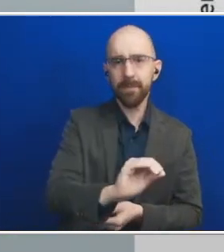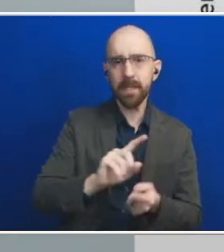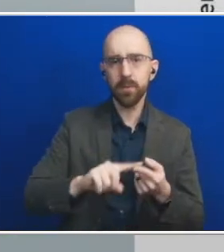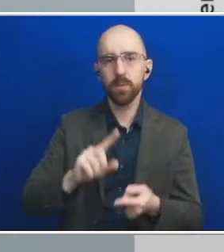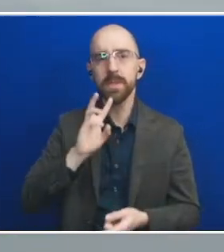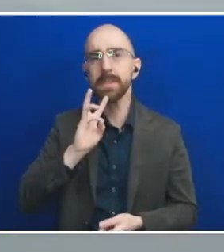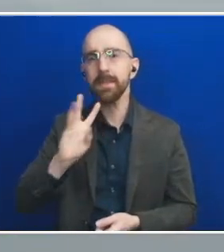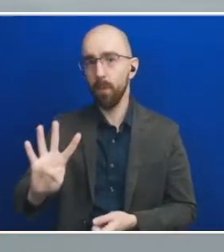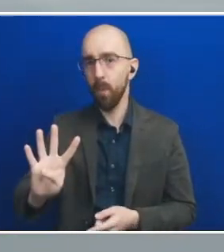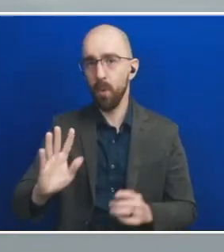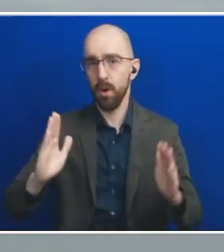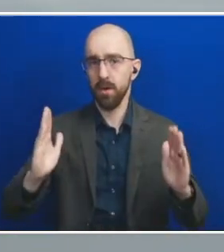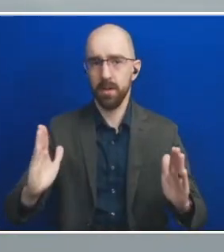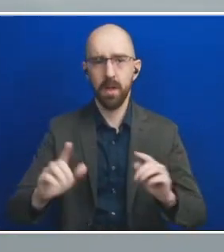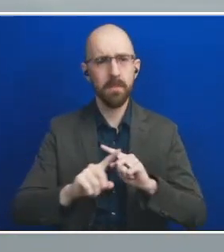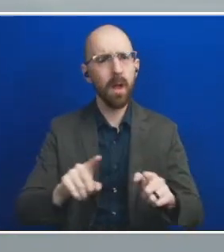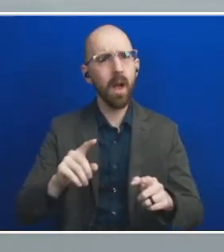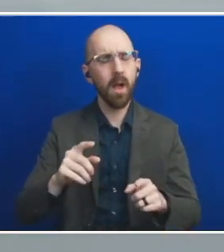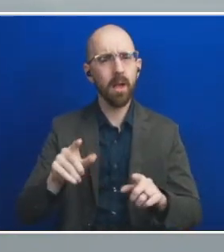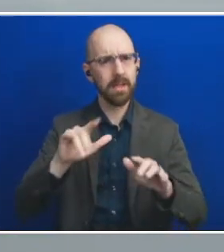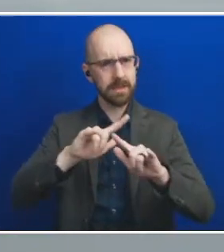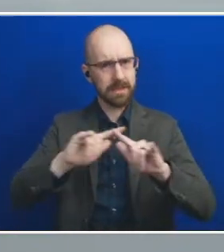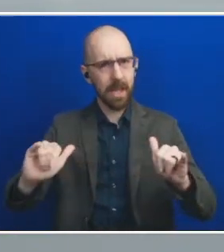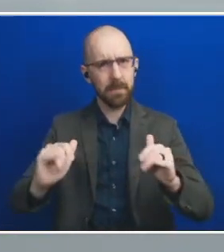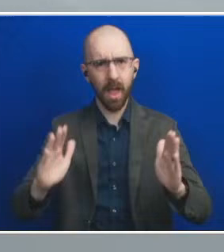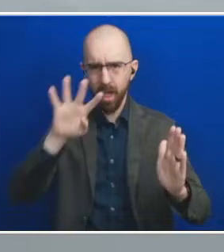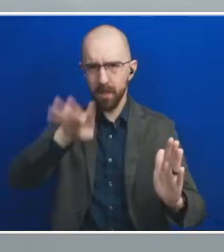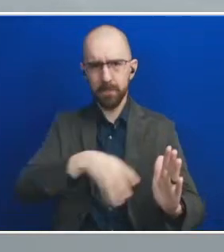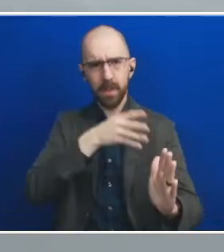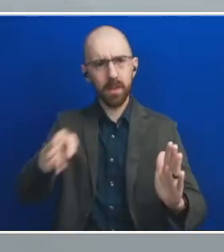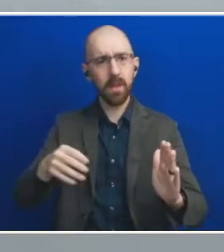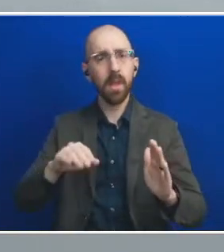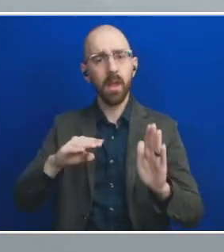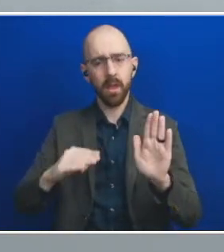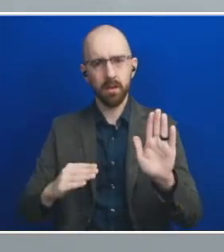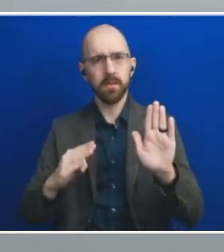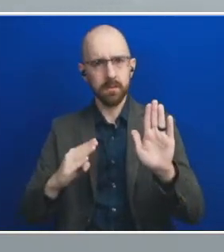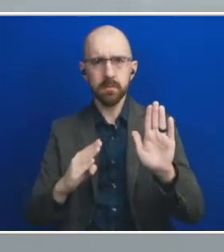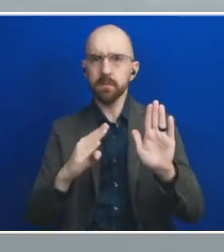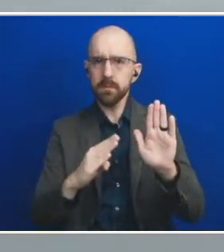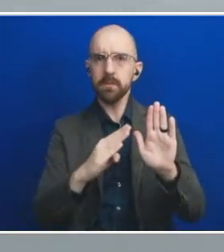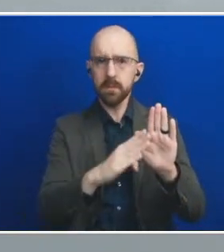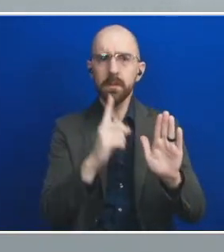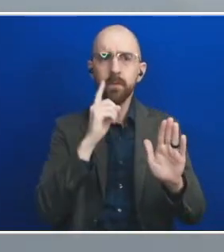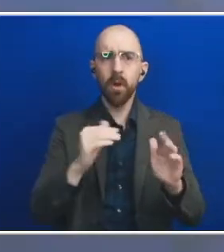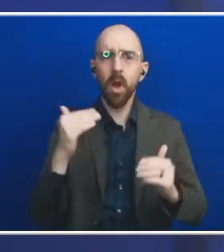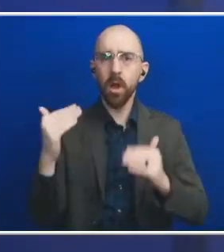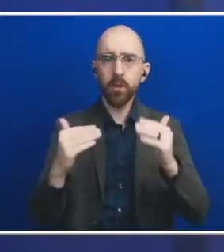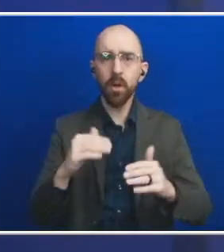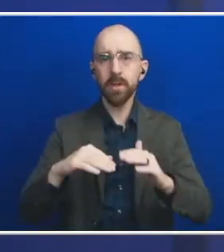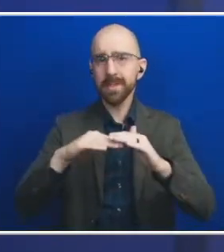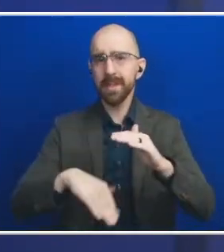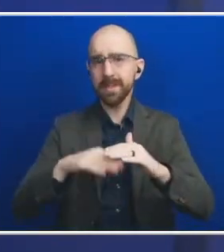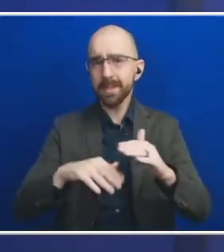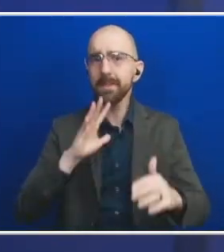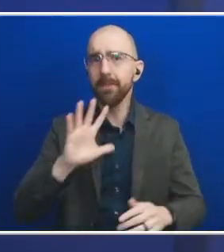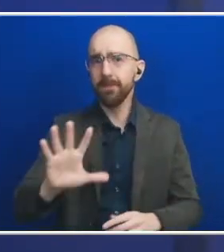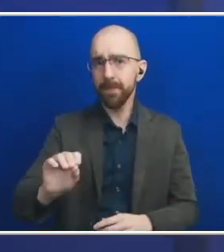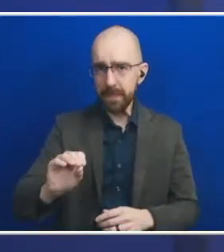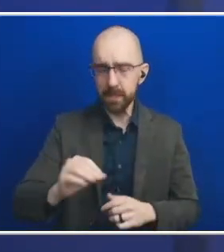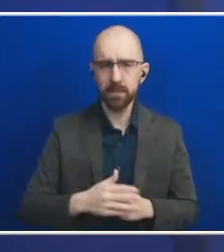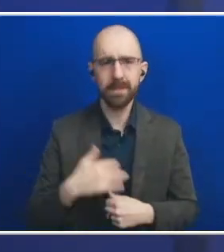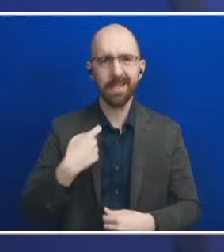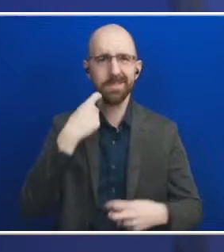64, but over the same time frame, rates have been creeping up for adults younger than 50. I recently sat down with a young